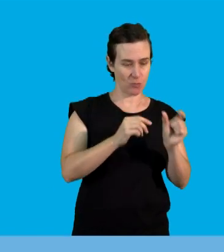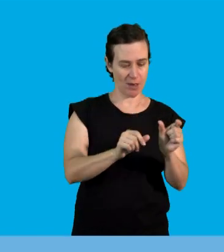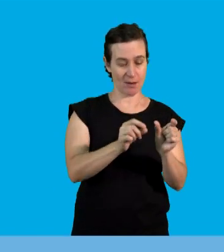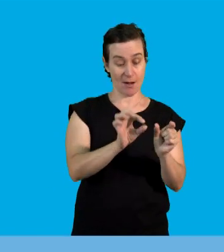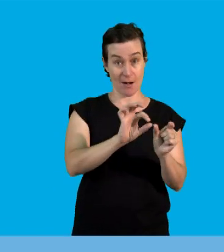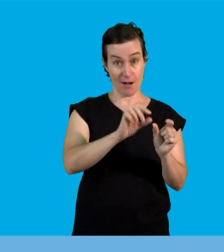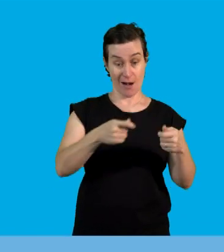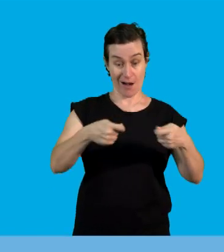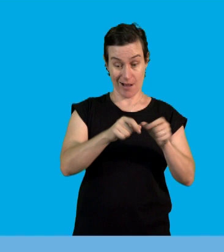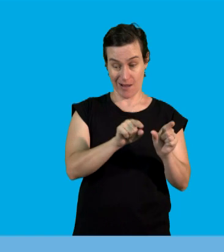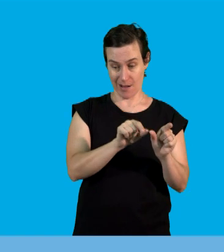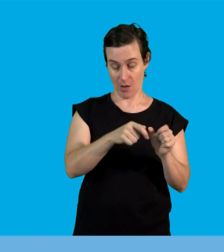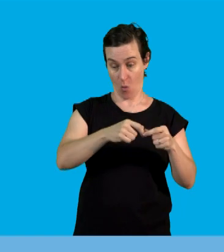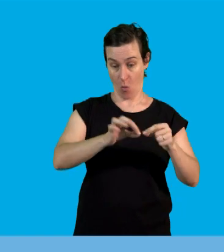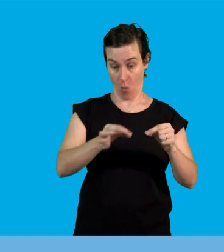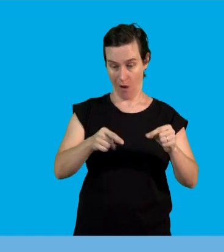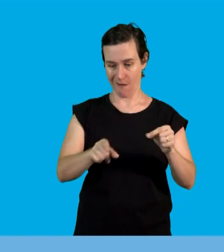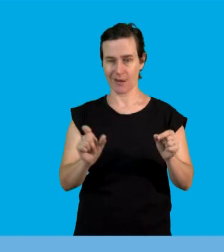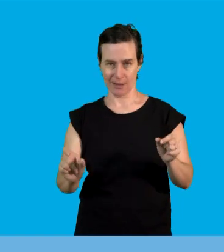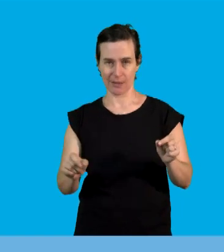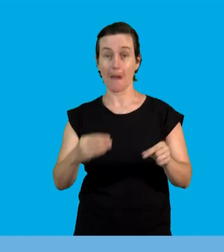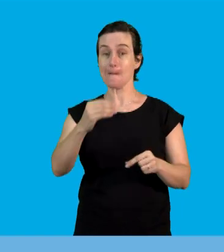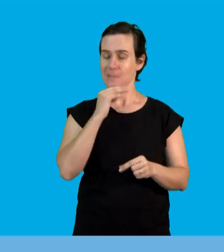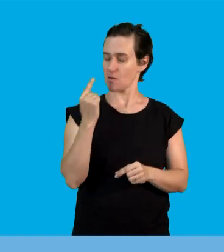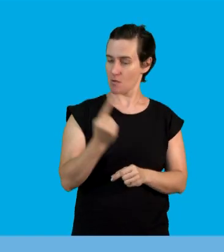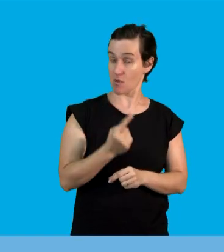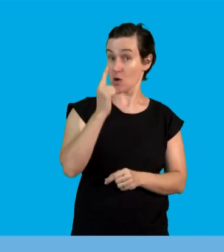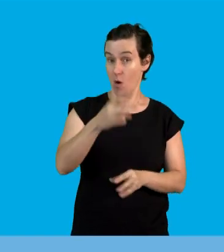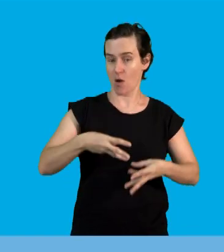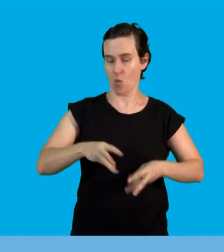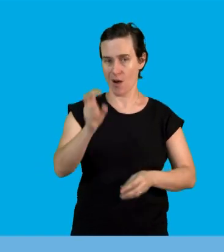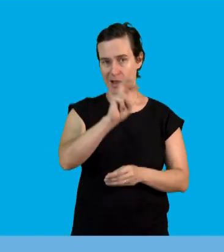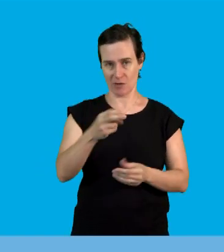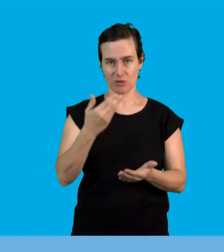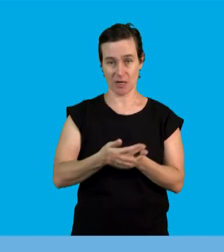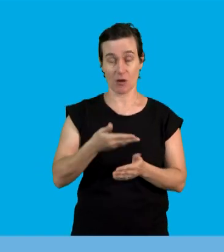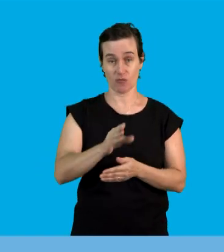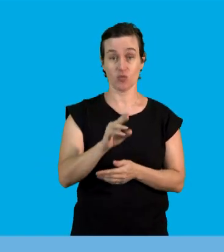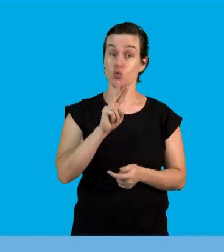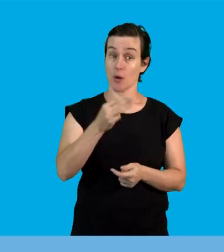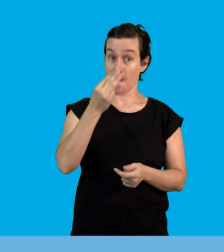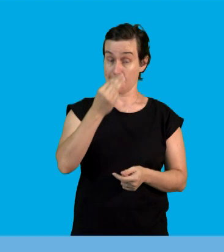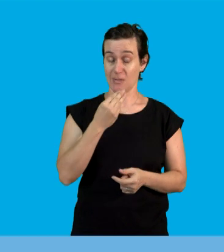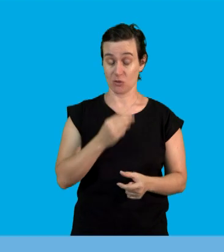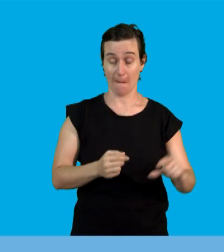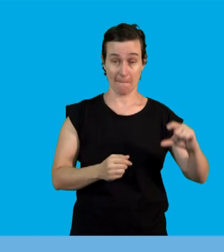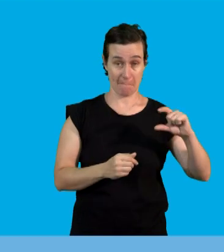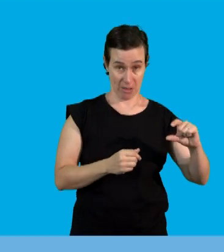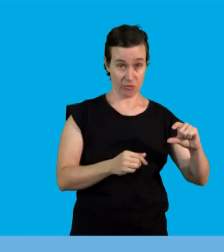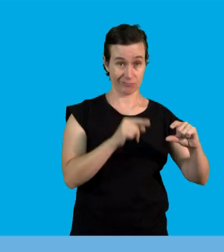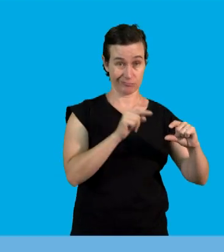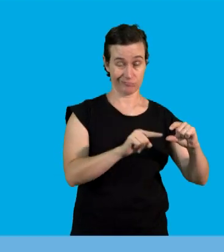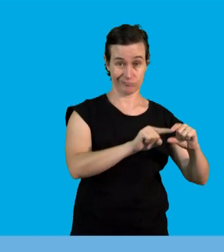would mean there would only be one pathway for the current to follow. So if this is your battery, we would have